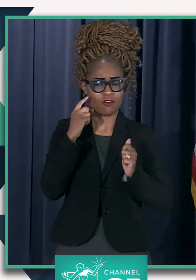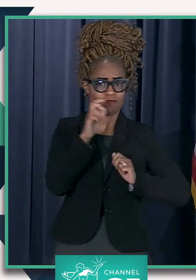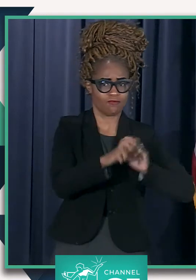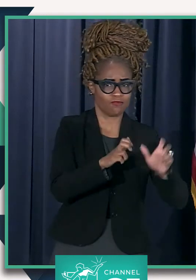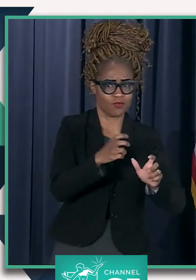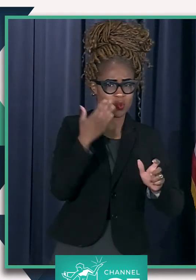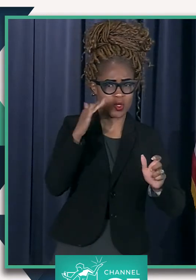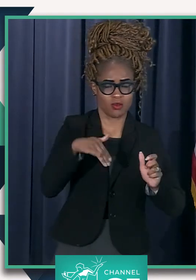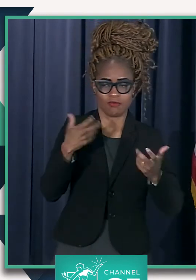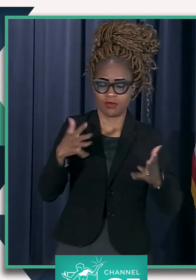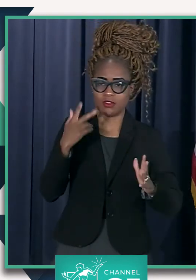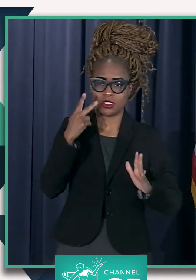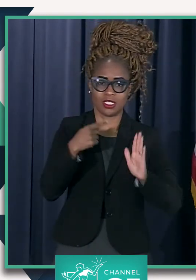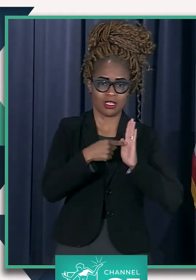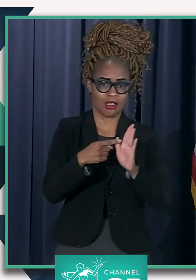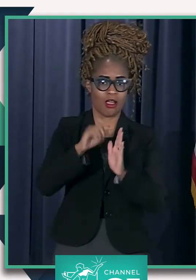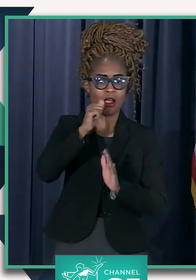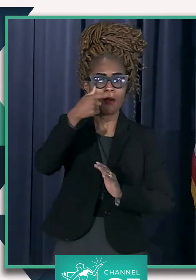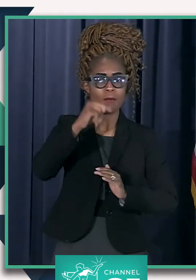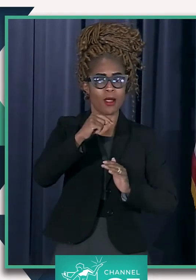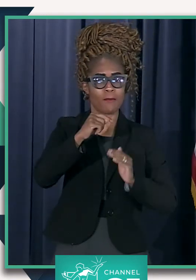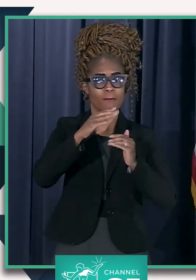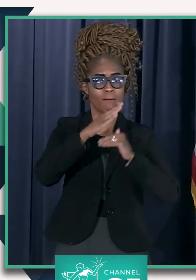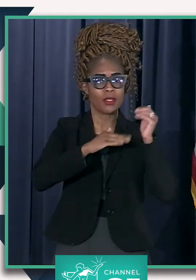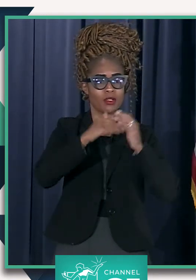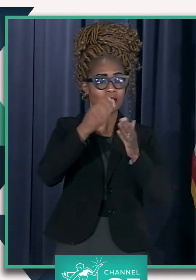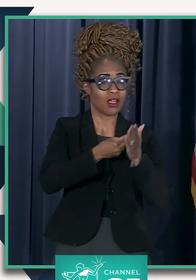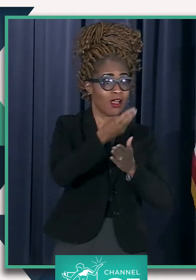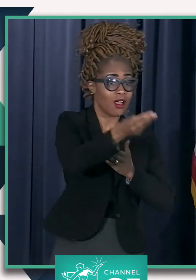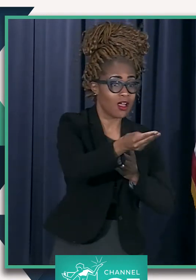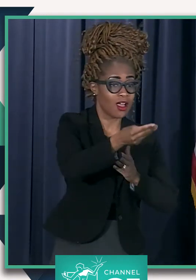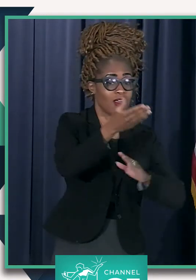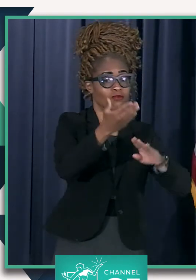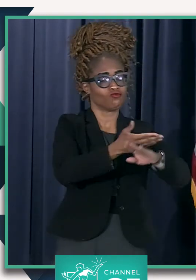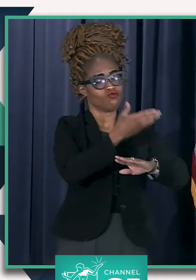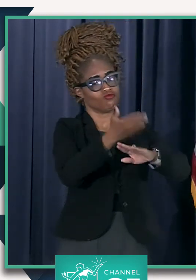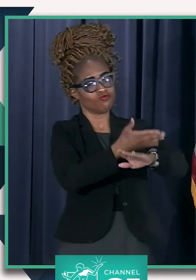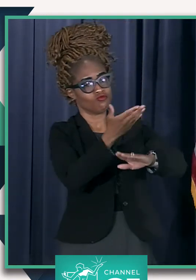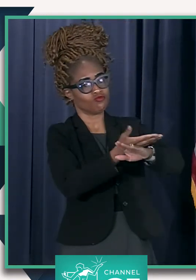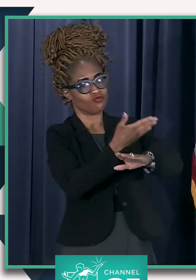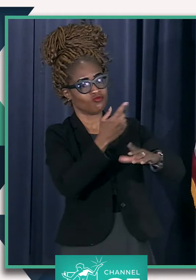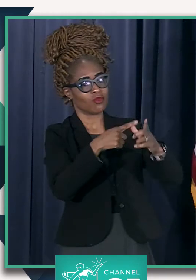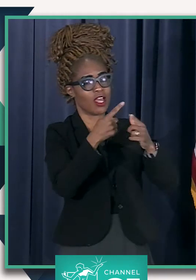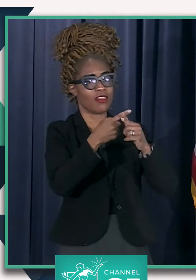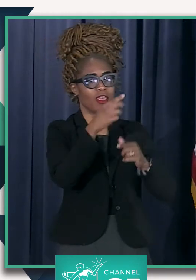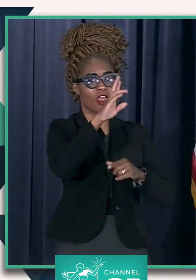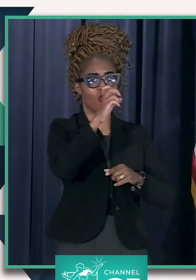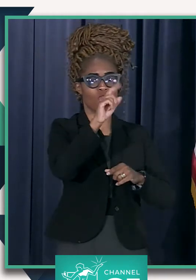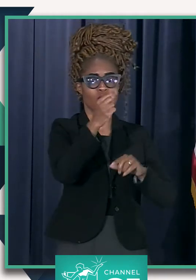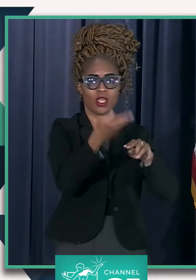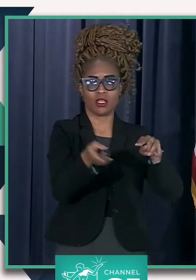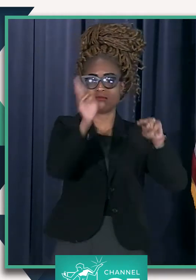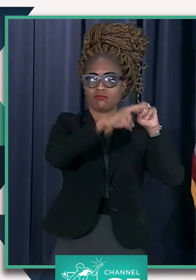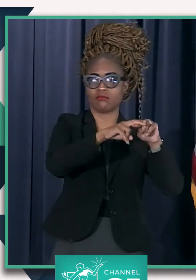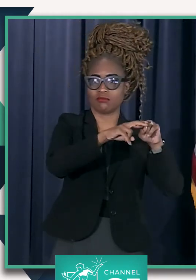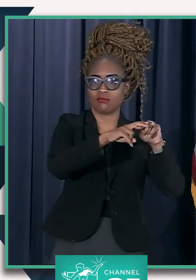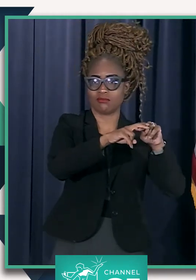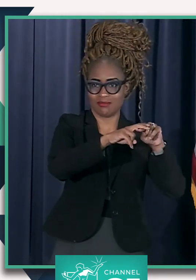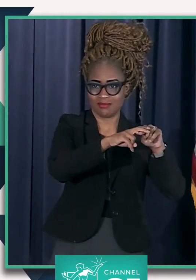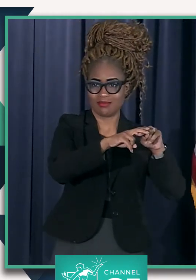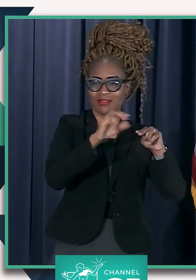those examples of an apartment building being purchased, some renovation work being done, and then rent increases happening.